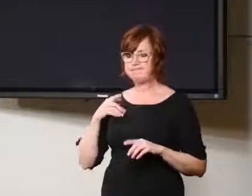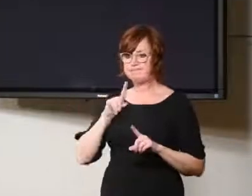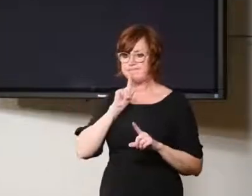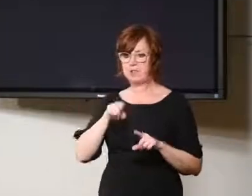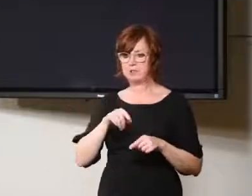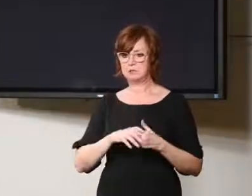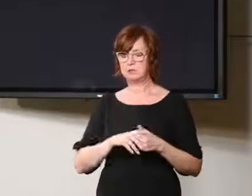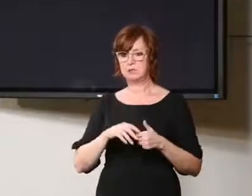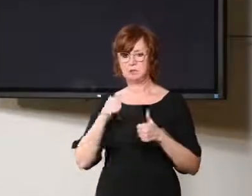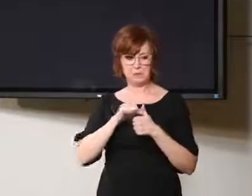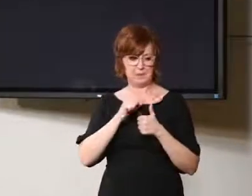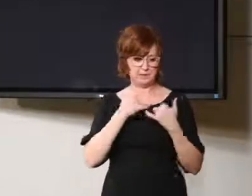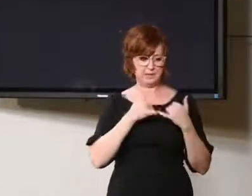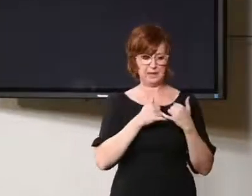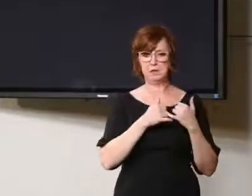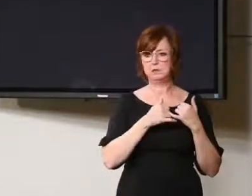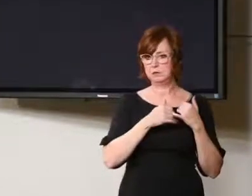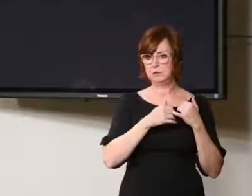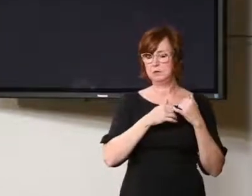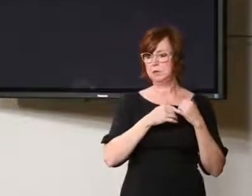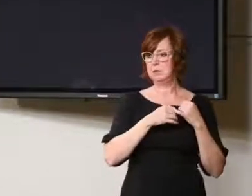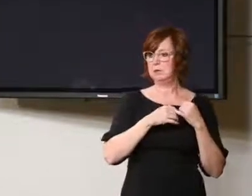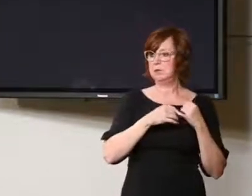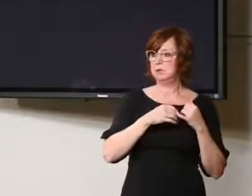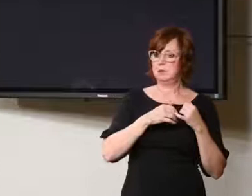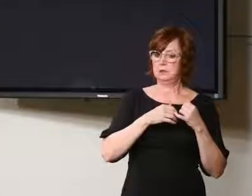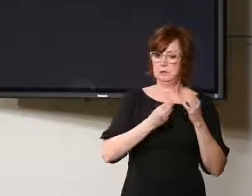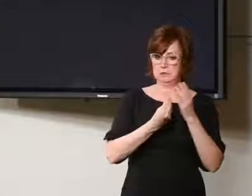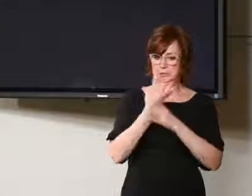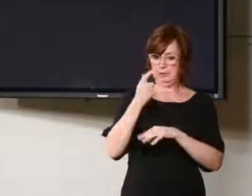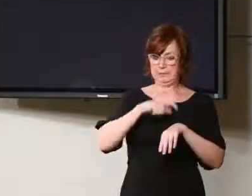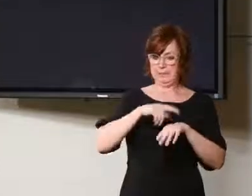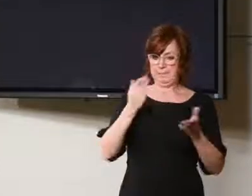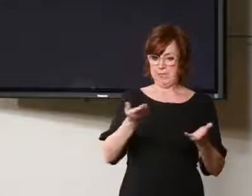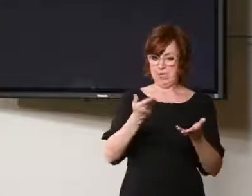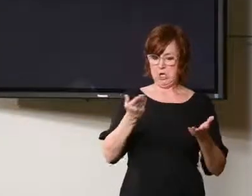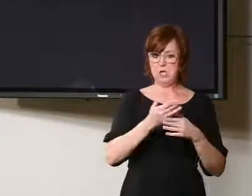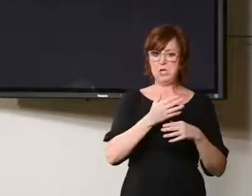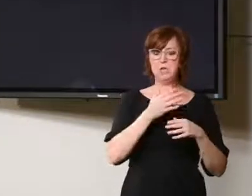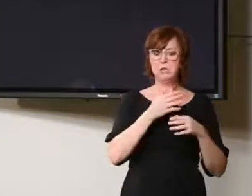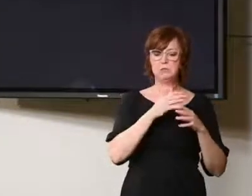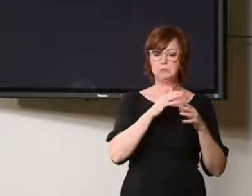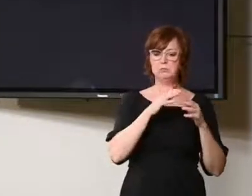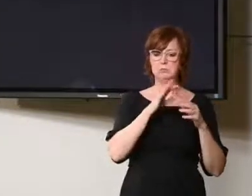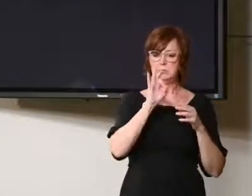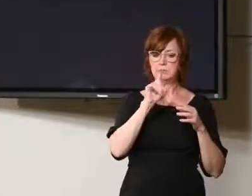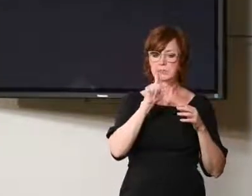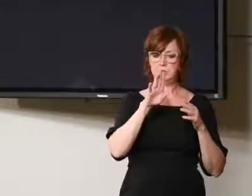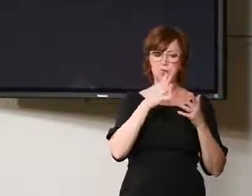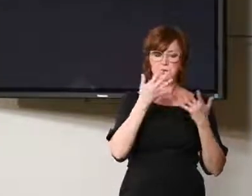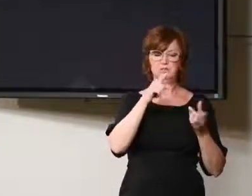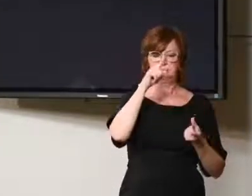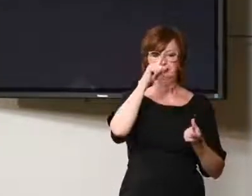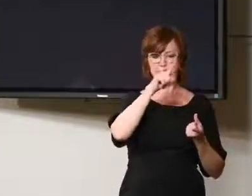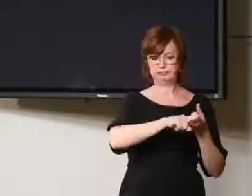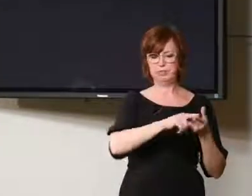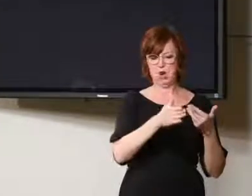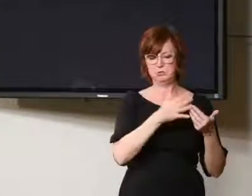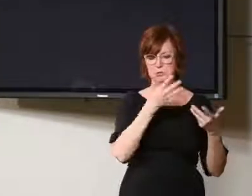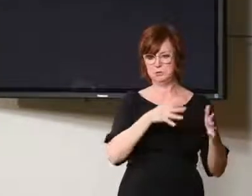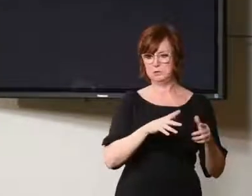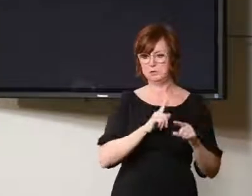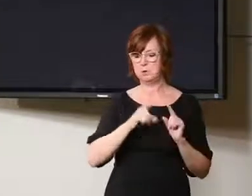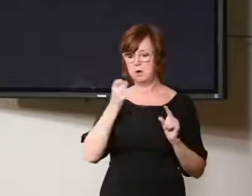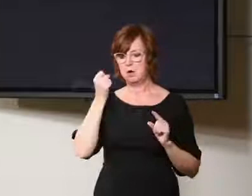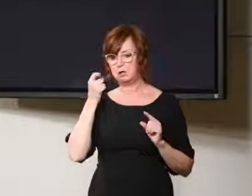season is on the downward trend. It's almost finished. But whenever there's a respiratory outbreak in a long-term care facility, and there's several